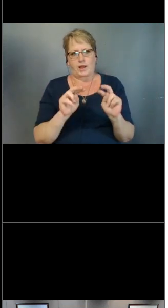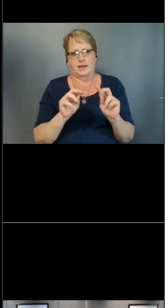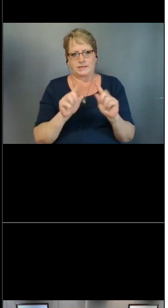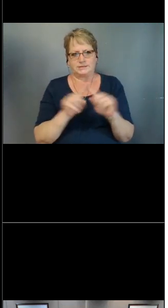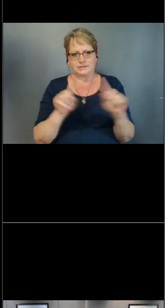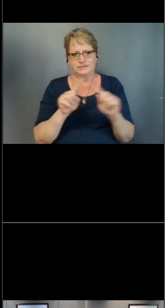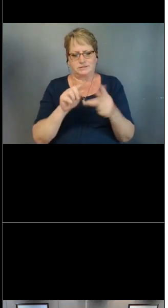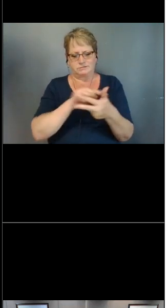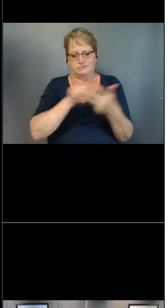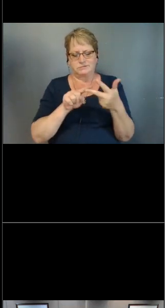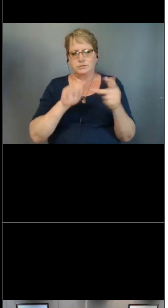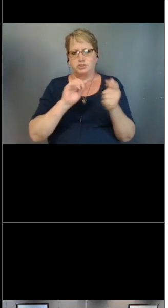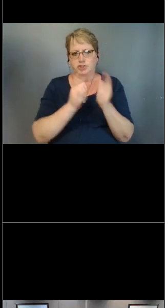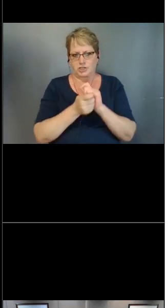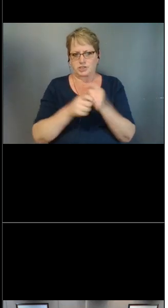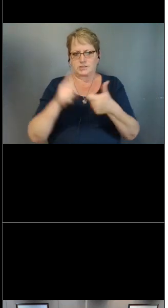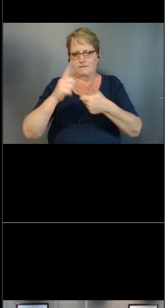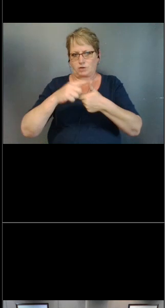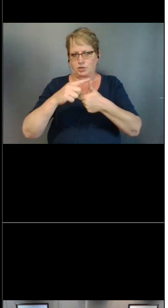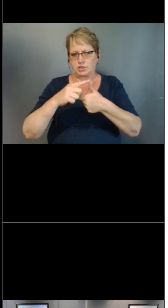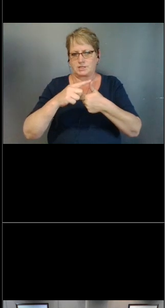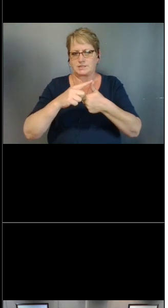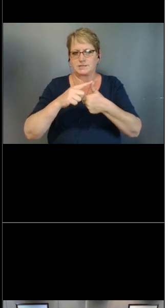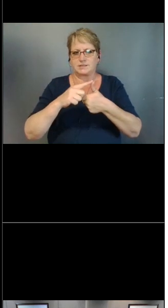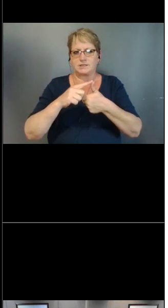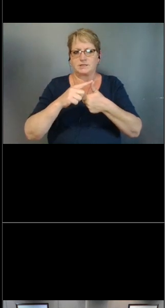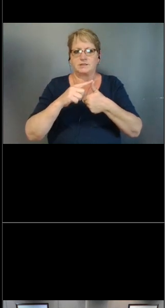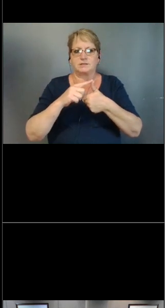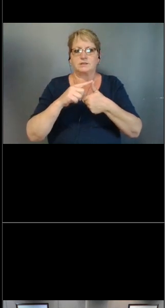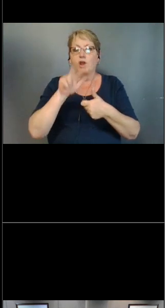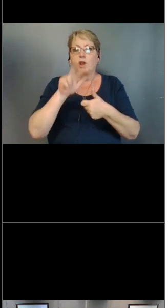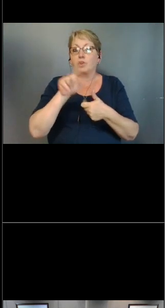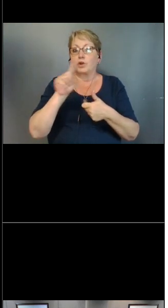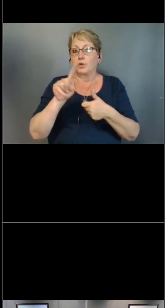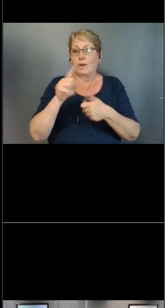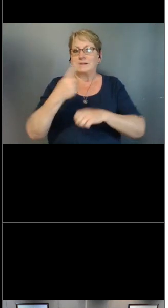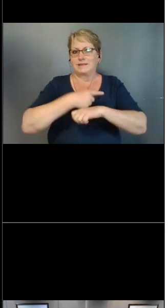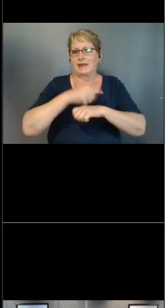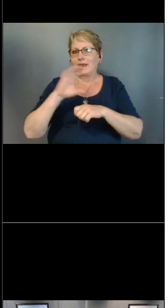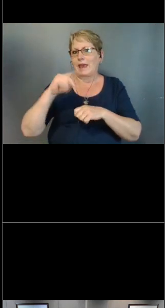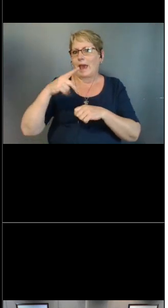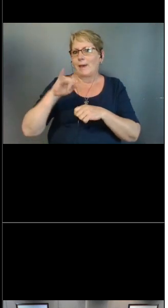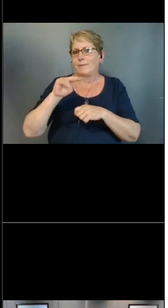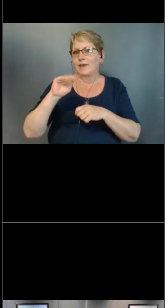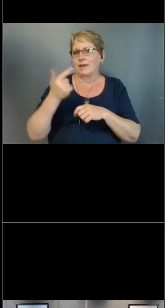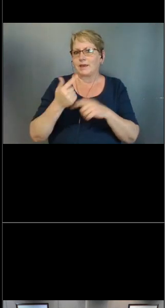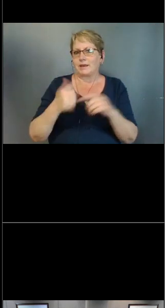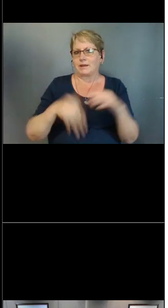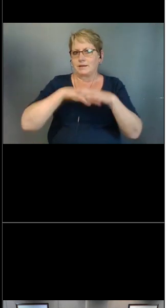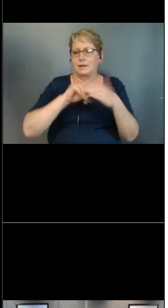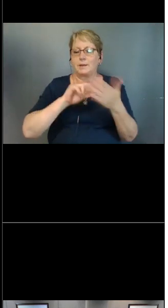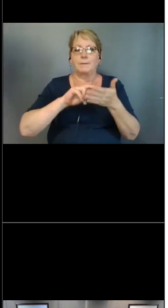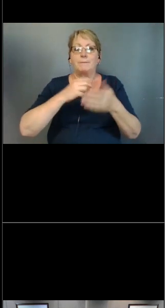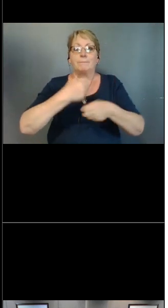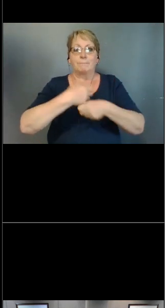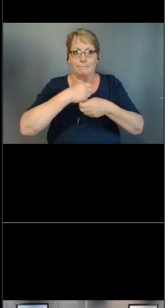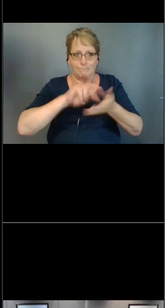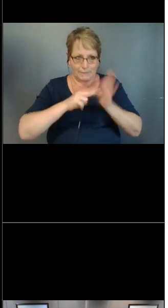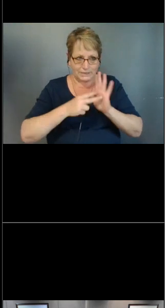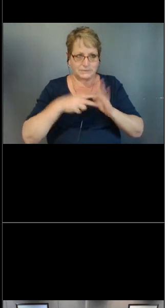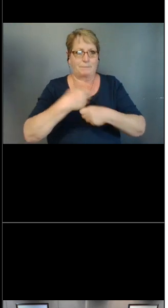changes. The first of these is the institution of 31-day capping. This will ensure that all riders are able to receive the